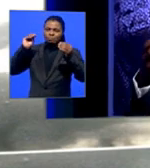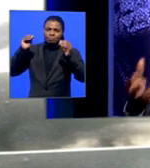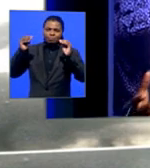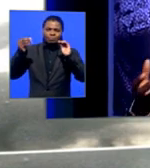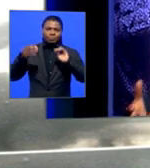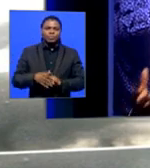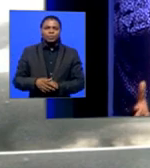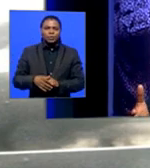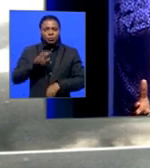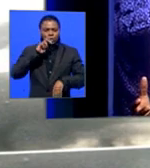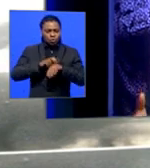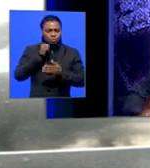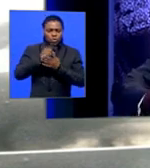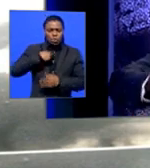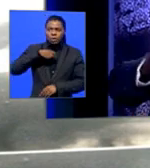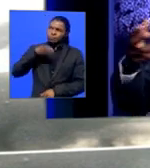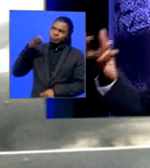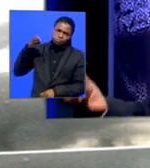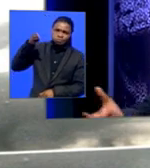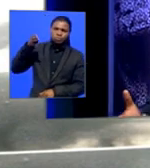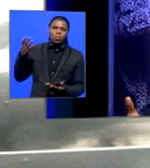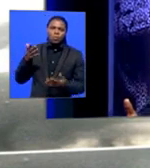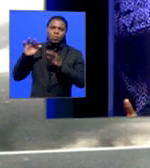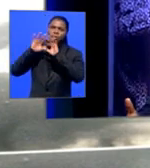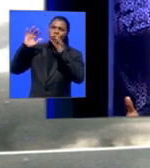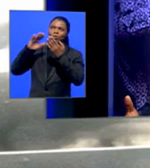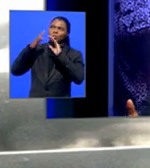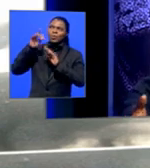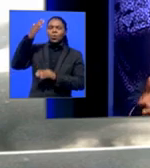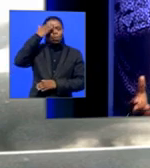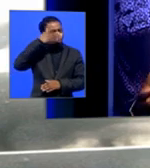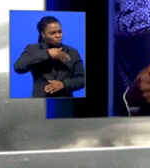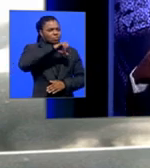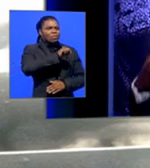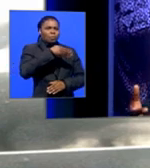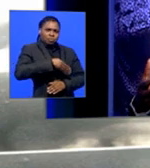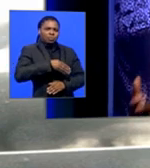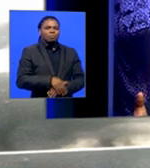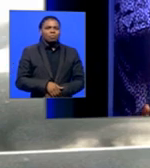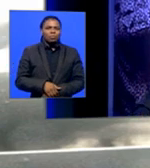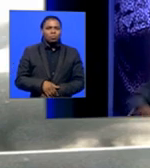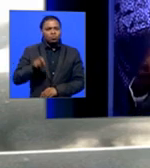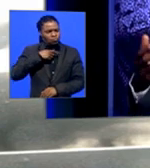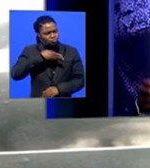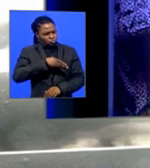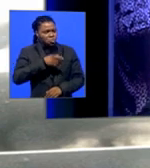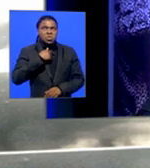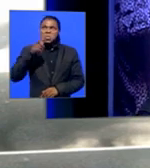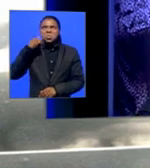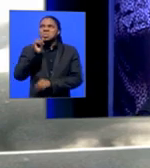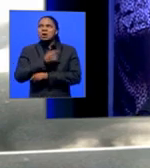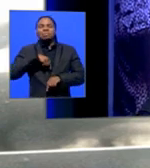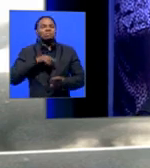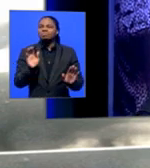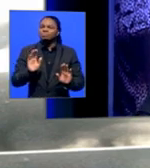Let's establish our own presence, to the global community. And that indeed we are there to be counted. I think that this is